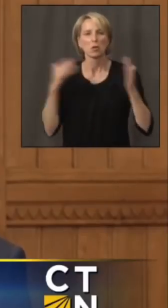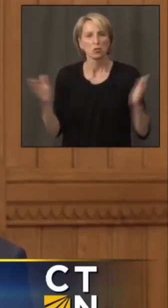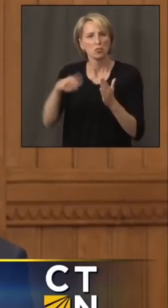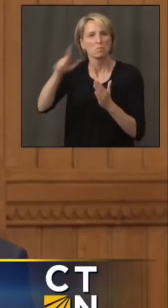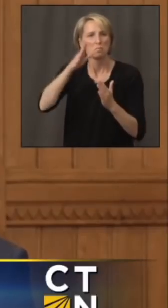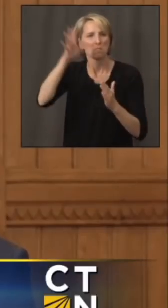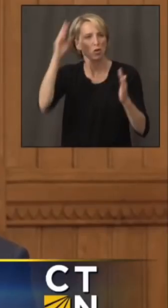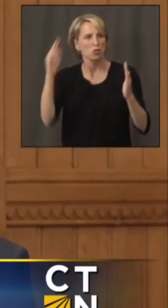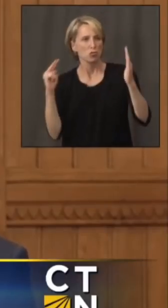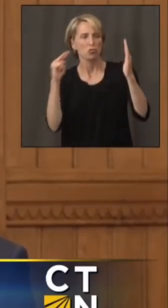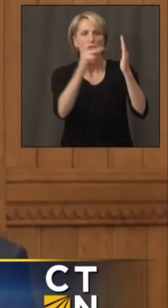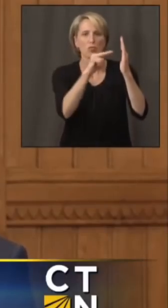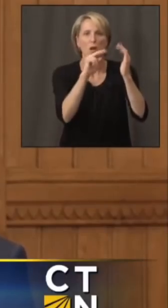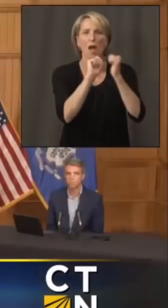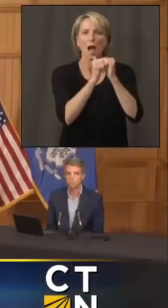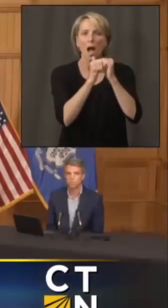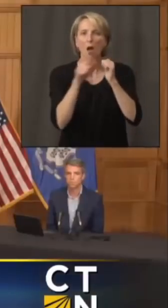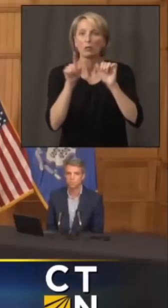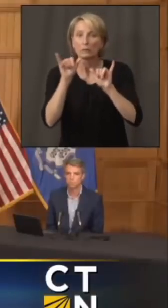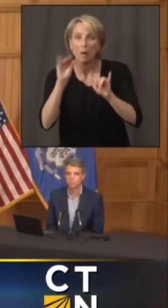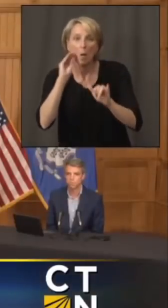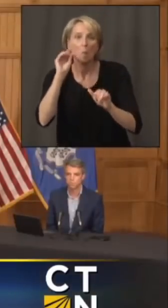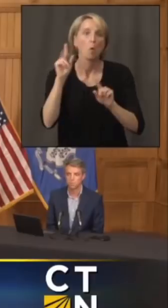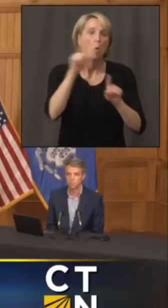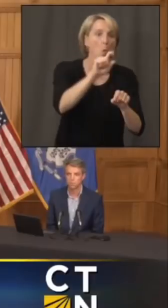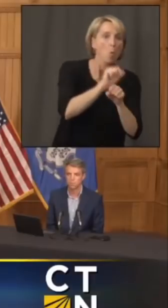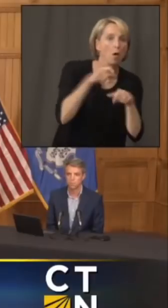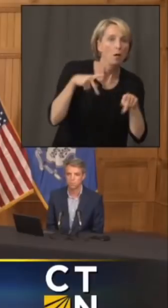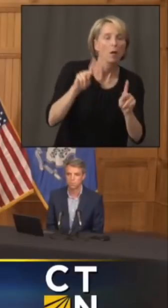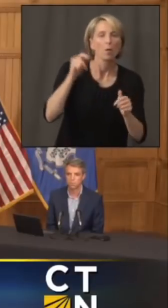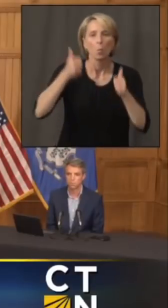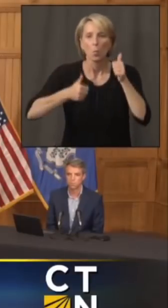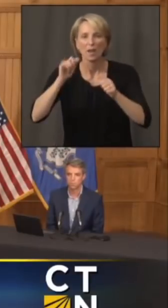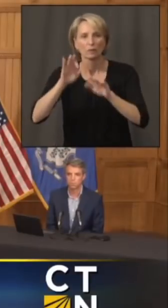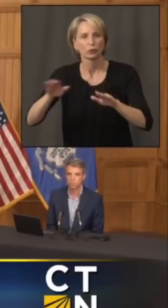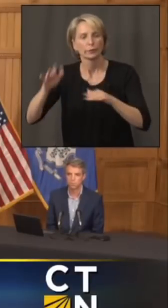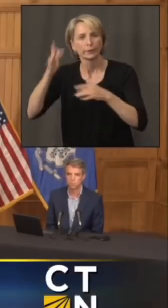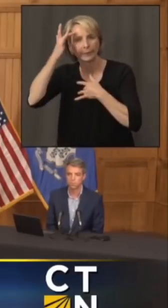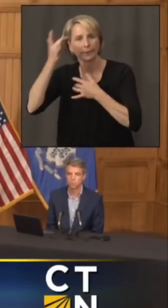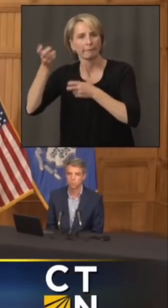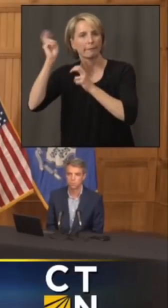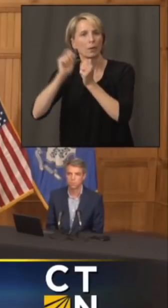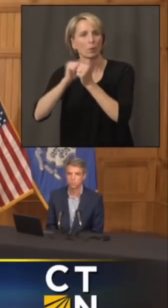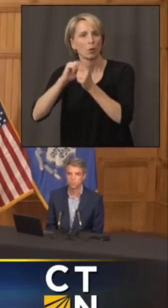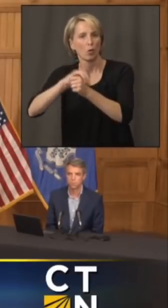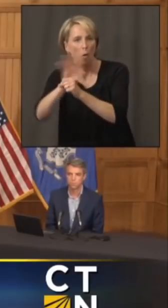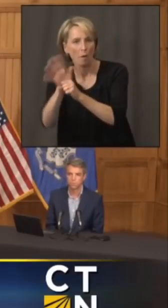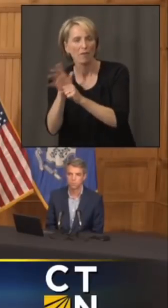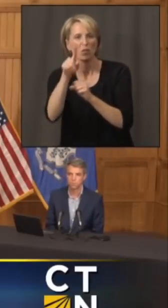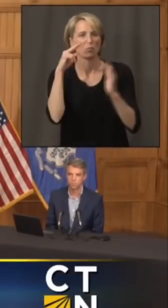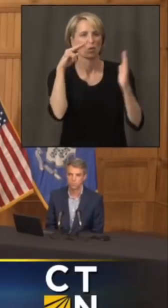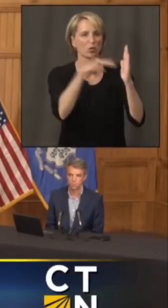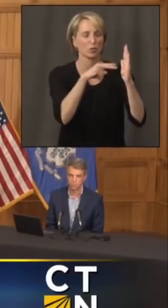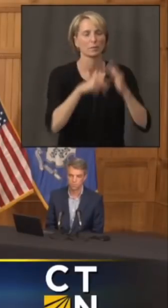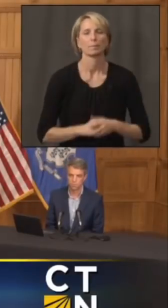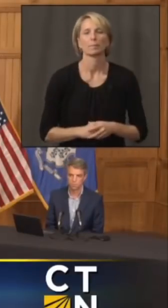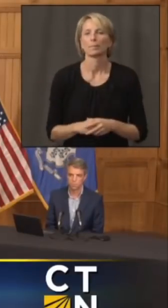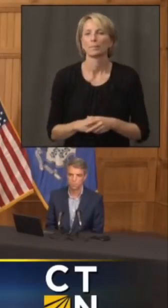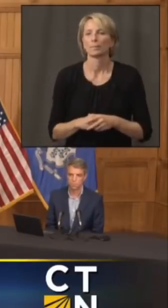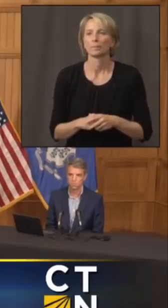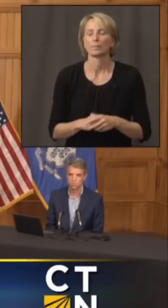self-isolate. And so for children also, so you bring your student home from school, they've potentially been exposed,